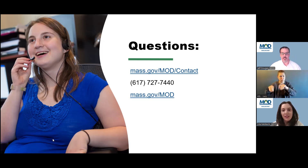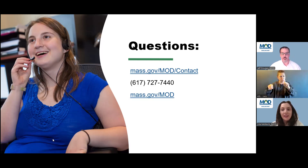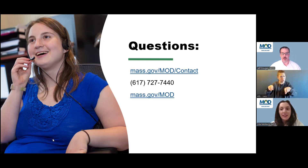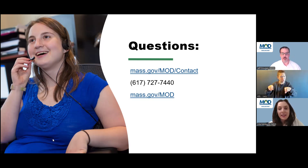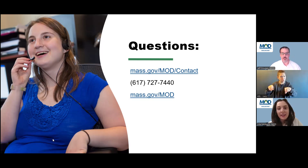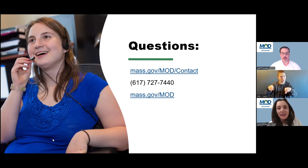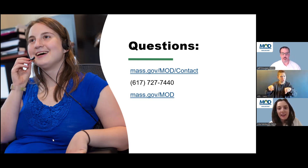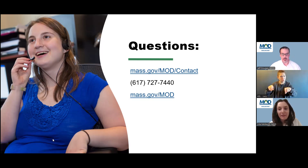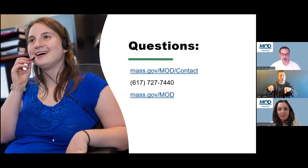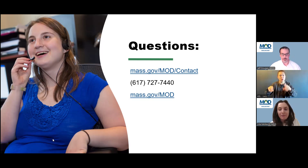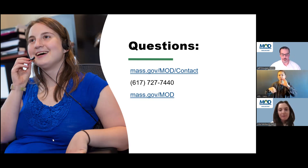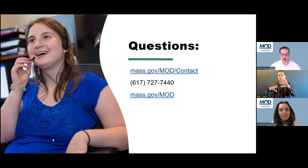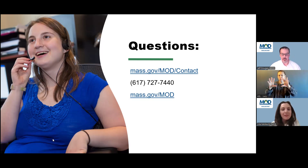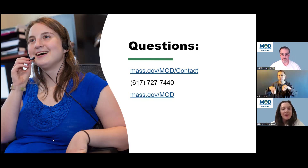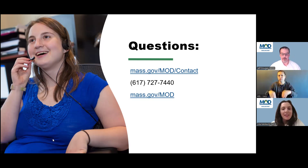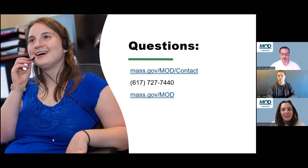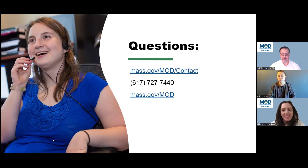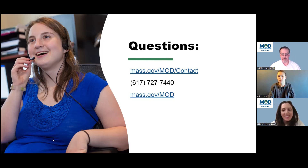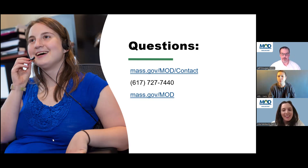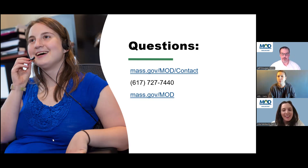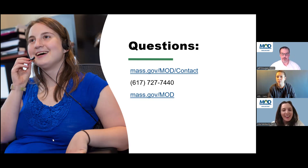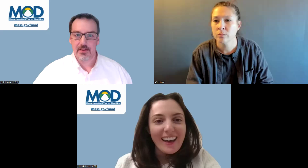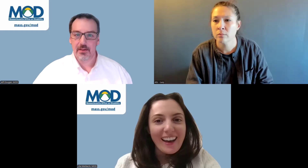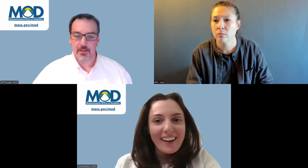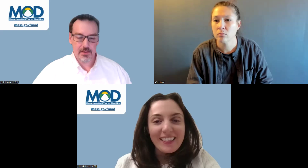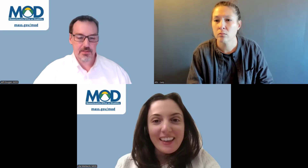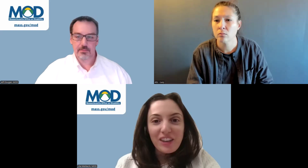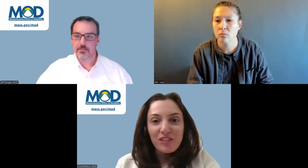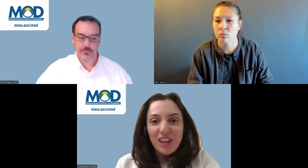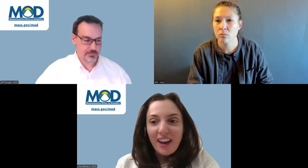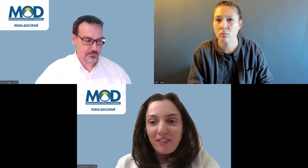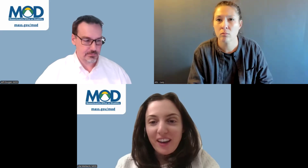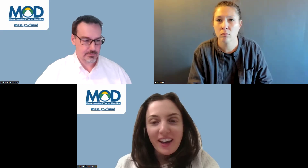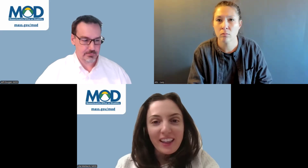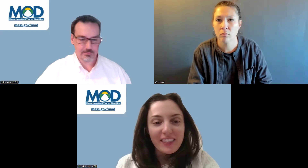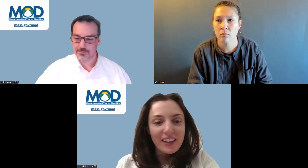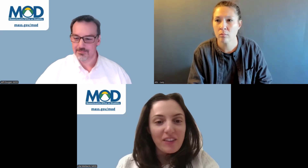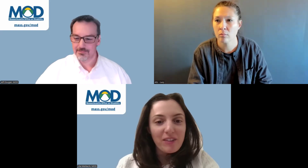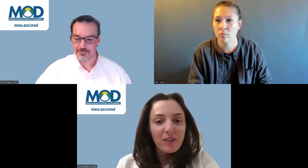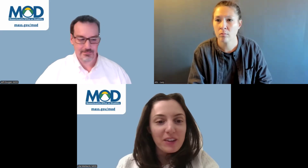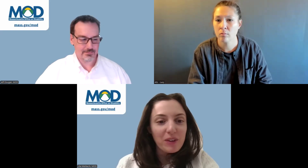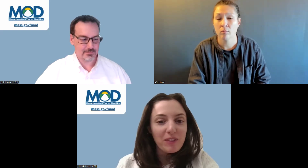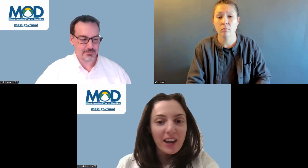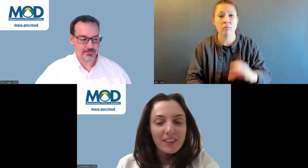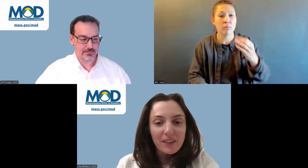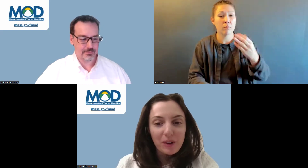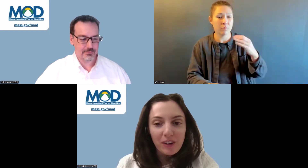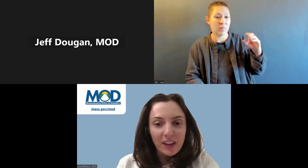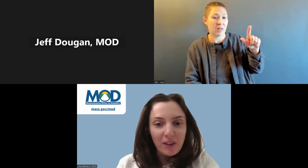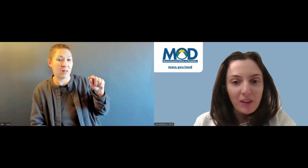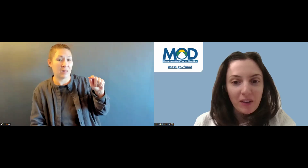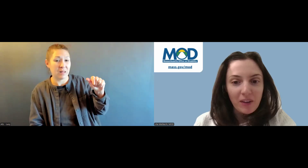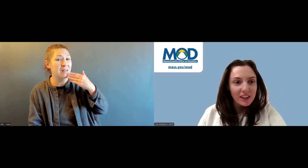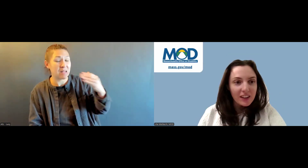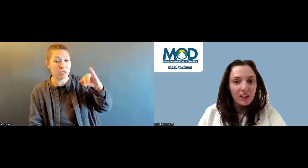Why don't I stop sharing so we can come back? Yeah. Okay. All right. Thank you, Jeff, and thank you, everyone. We've got some